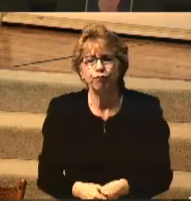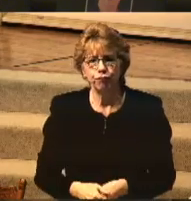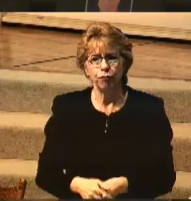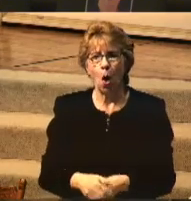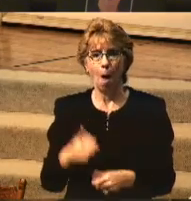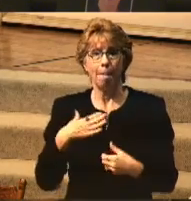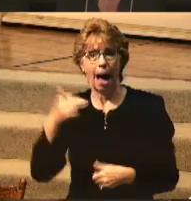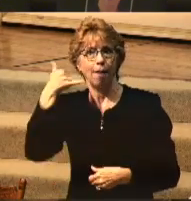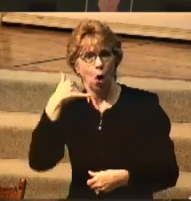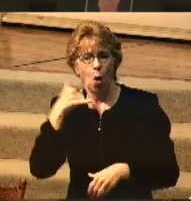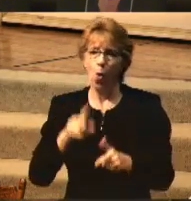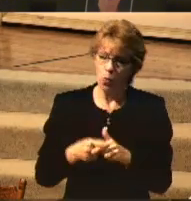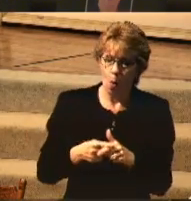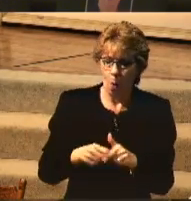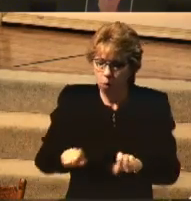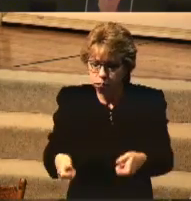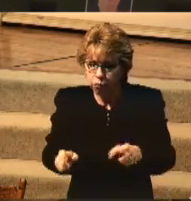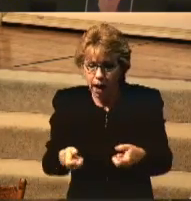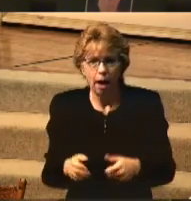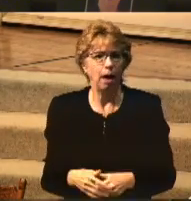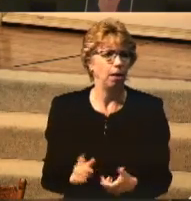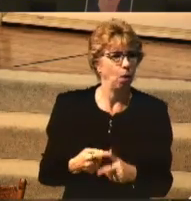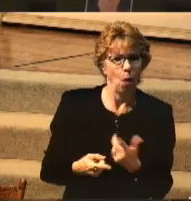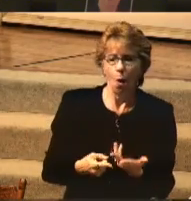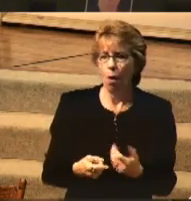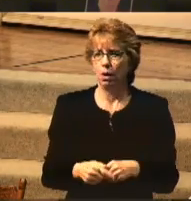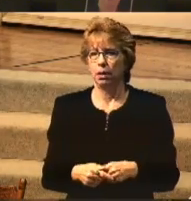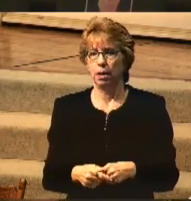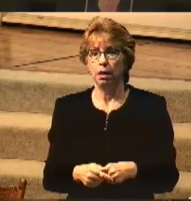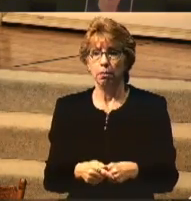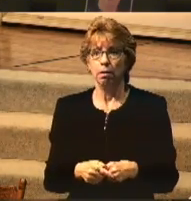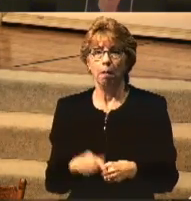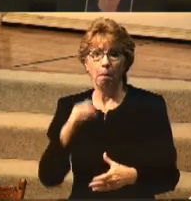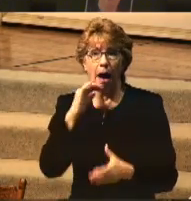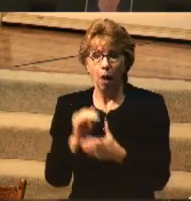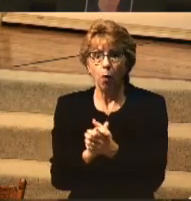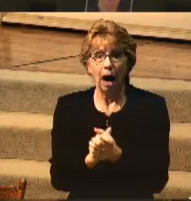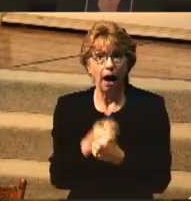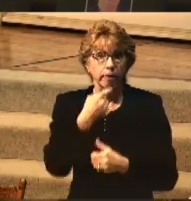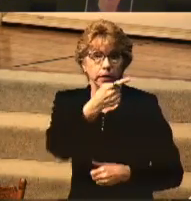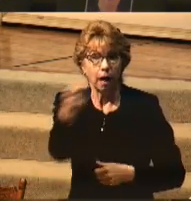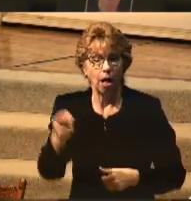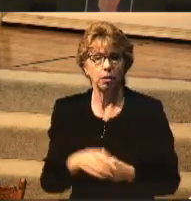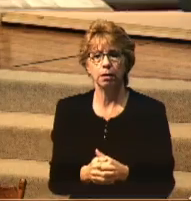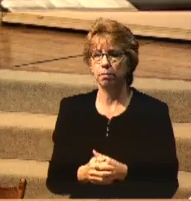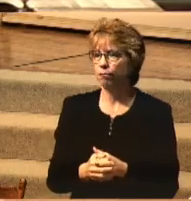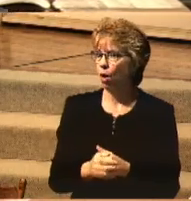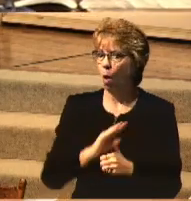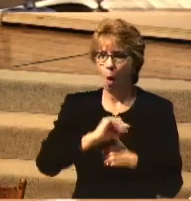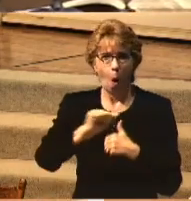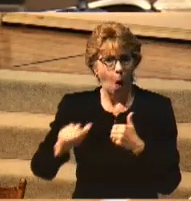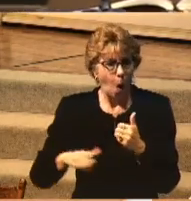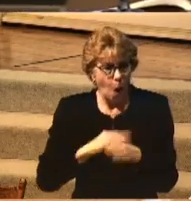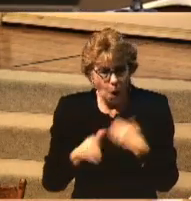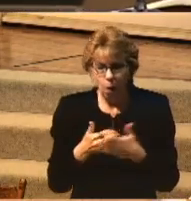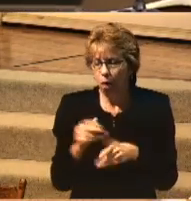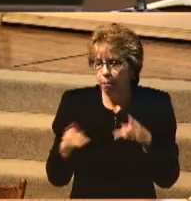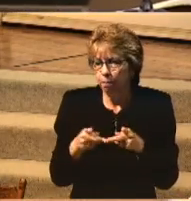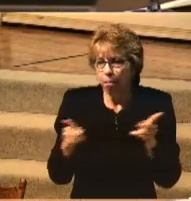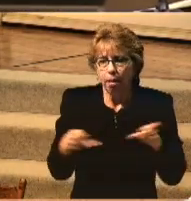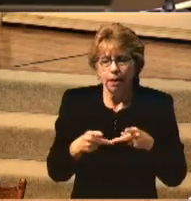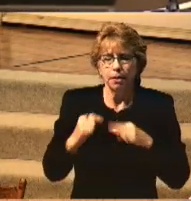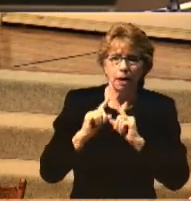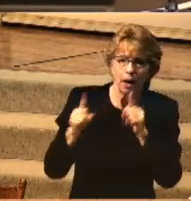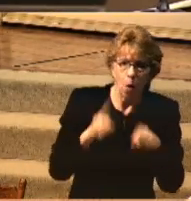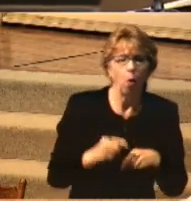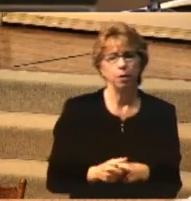my phone and hope and testify to that. You know, everywhere I go, I'm listening. I'm not very fond, I'll be